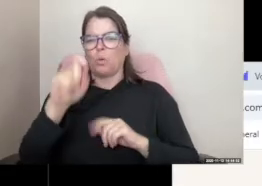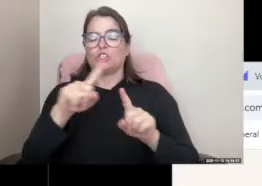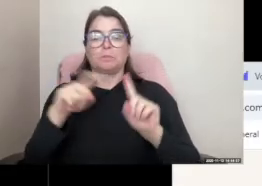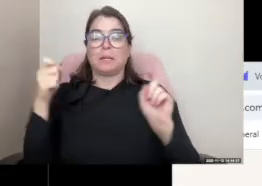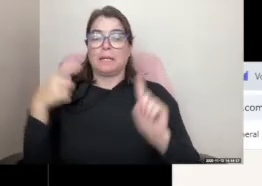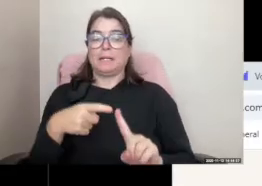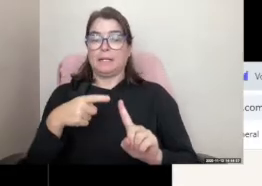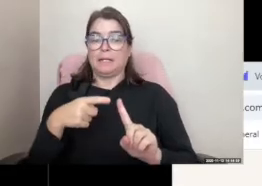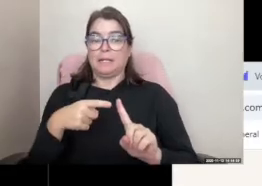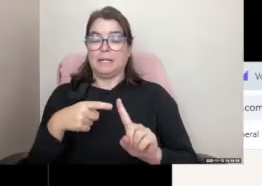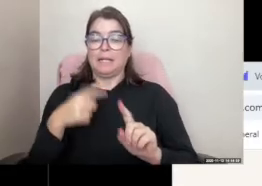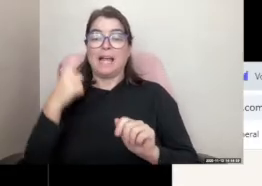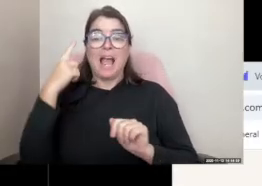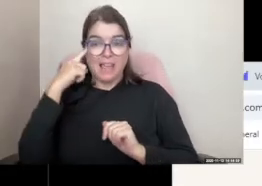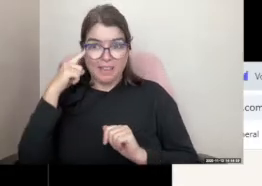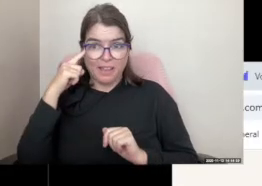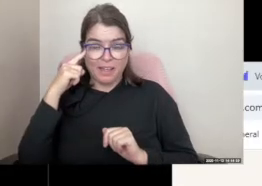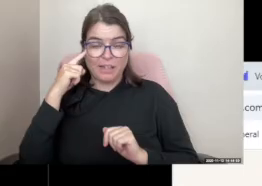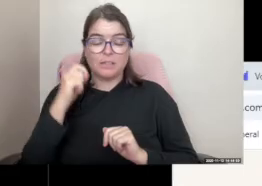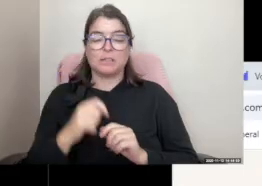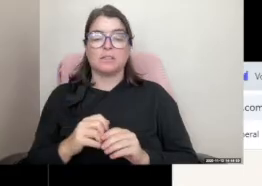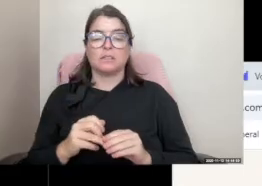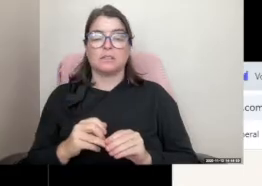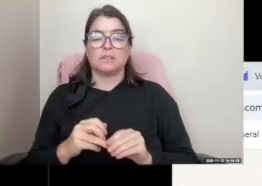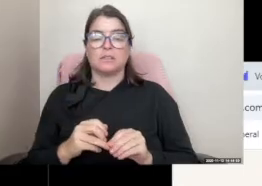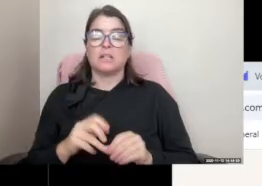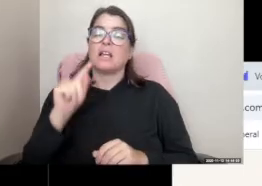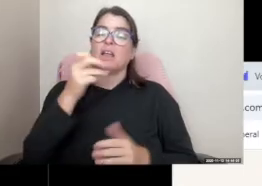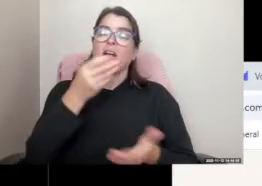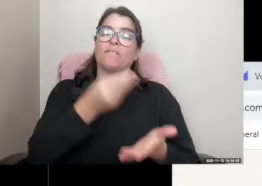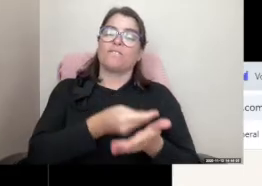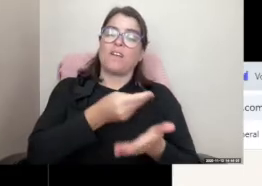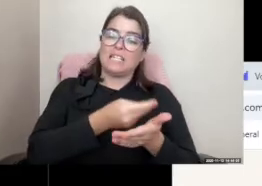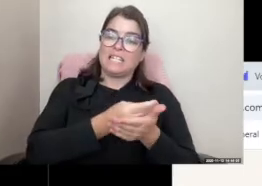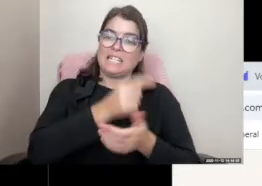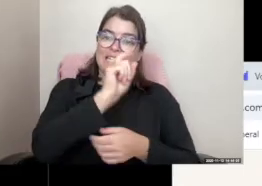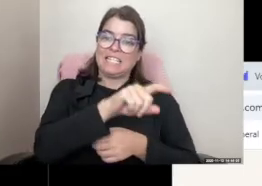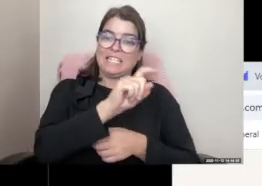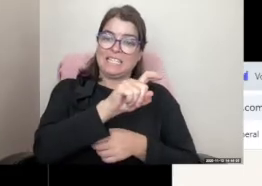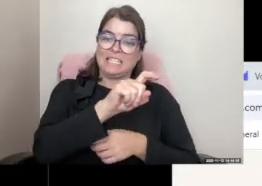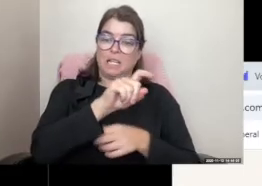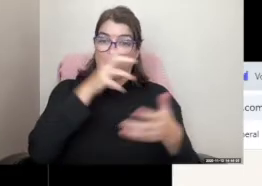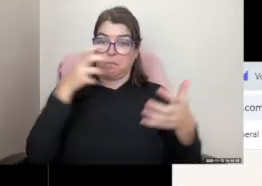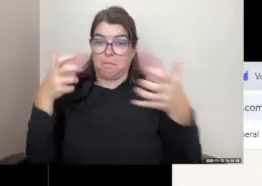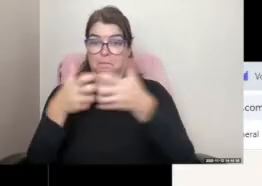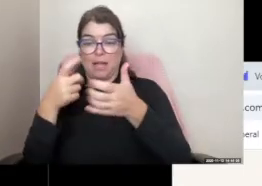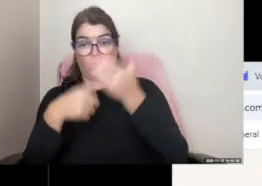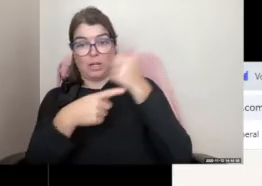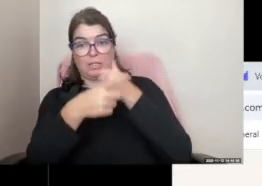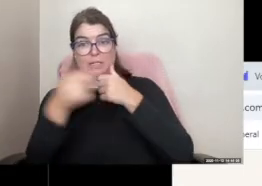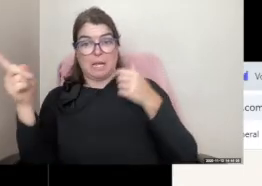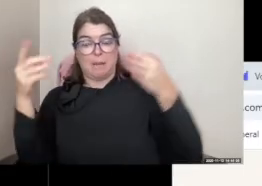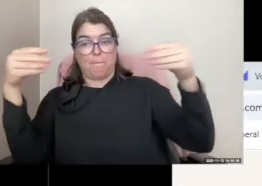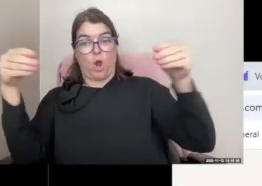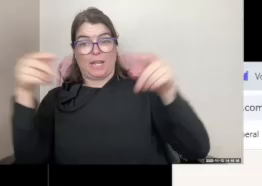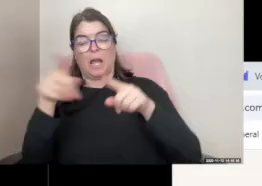in Kings Canyon, if I recall correctly. The reason I voted no to this question,